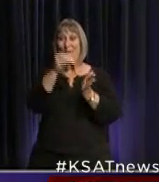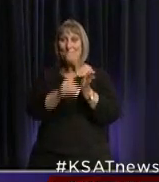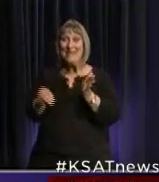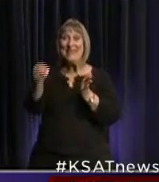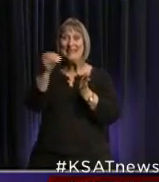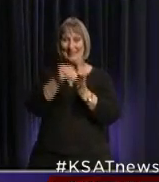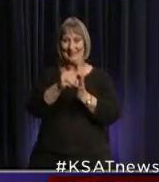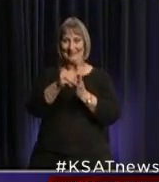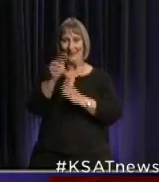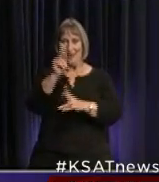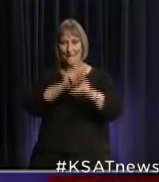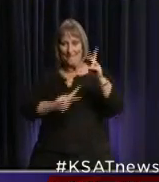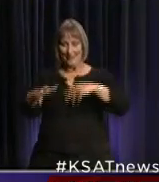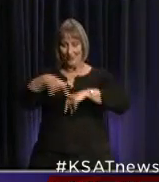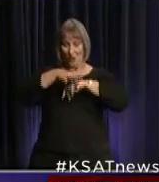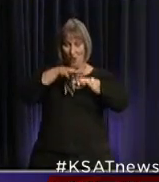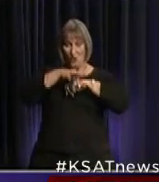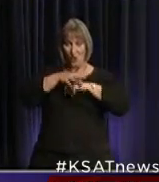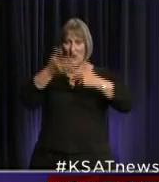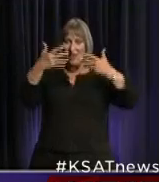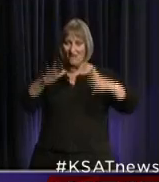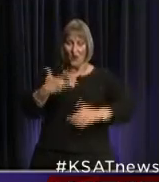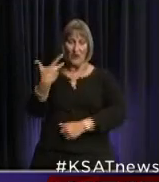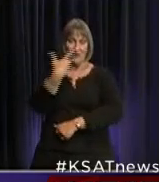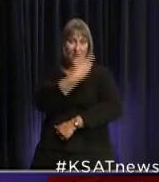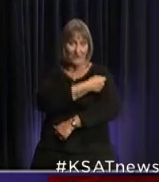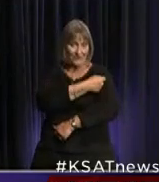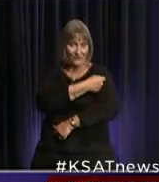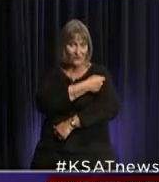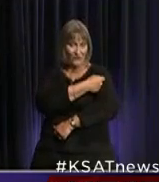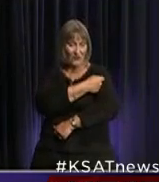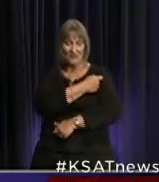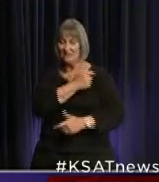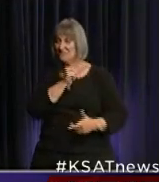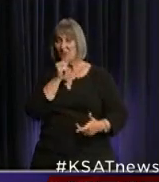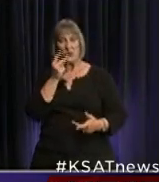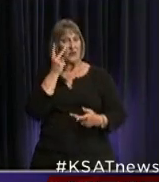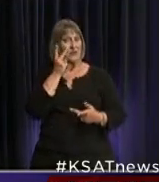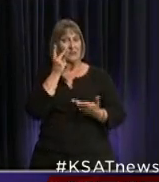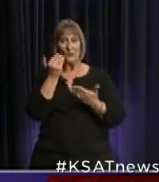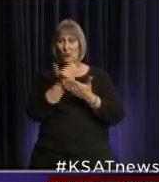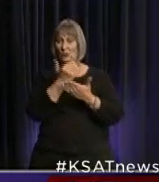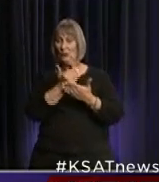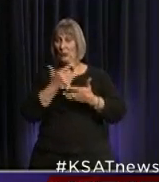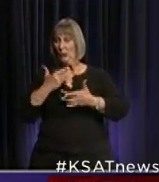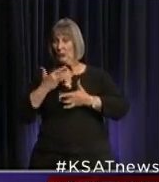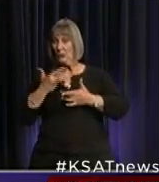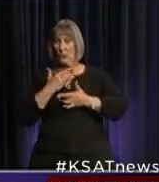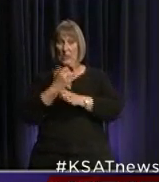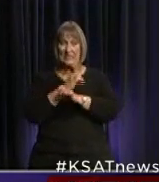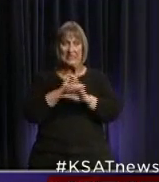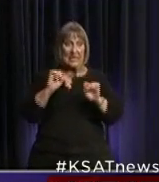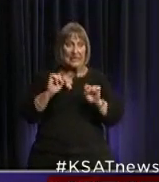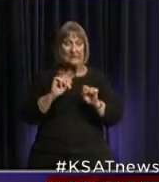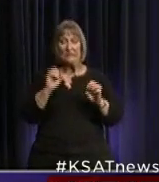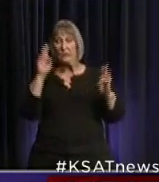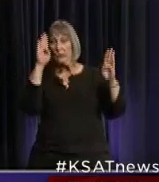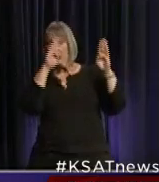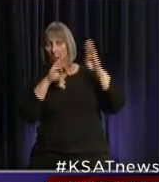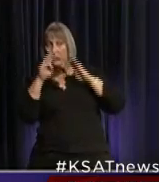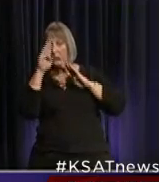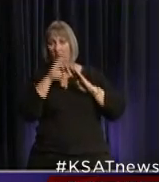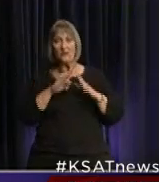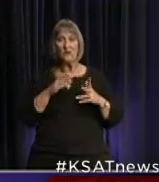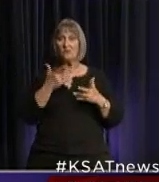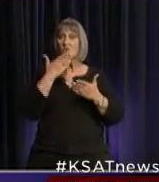people on planet Earth have gotten these vaccines, and we haven't seen any new concerning safety signals. In fact, we're only